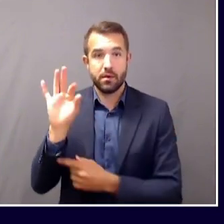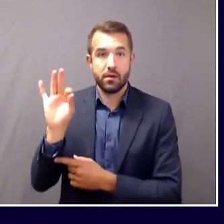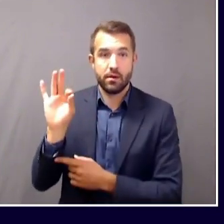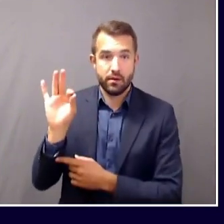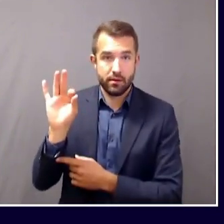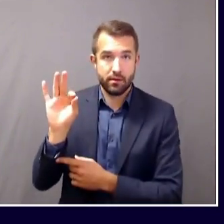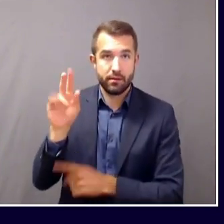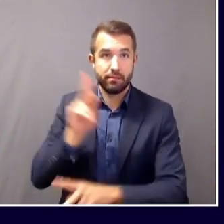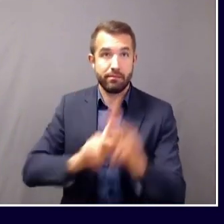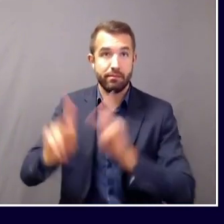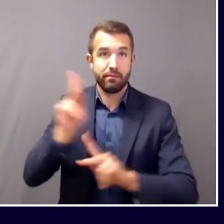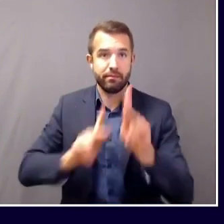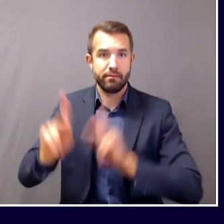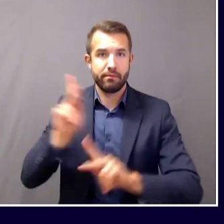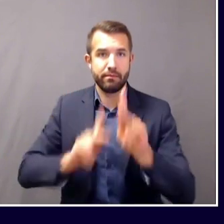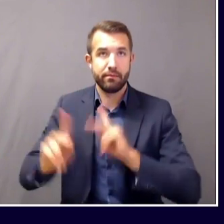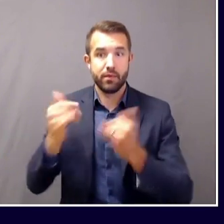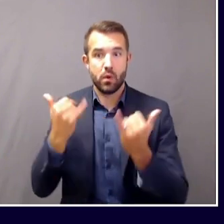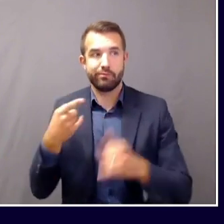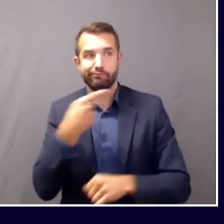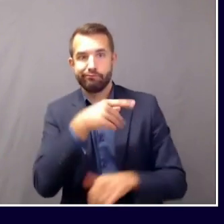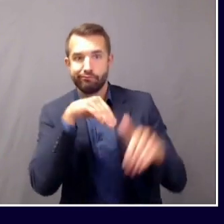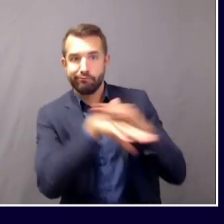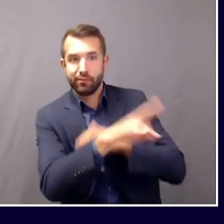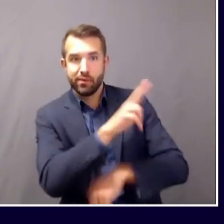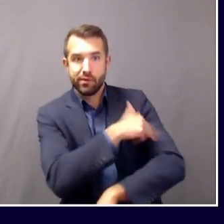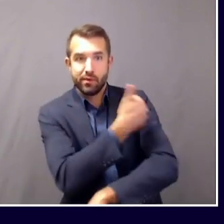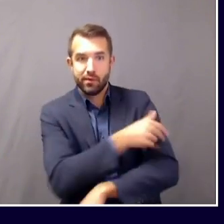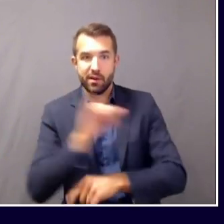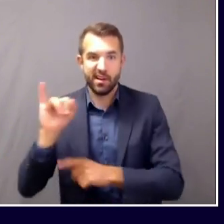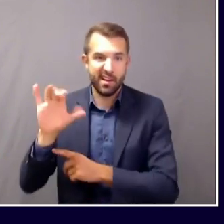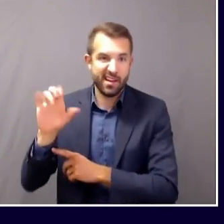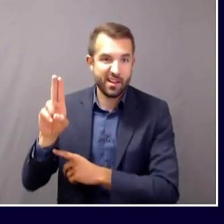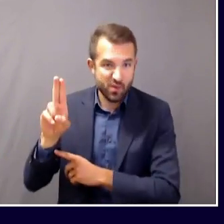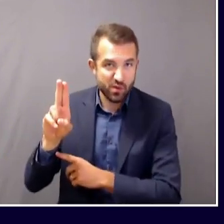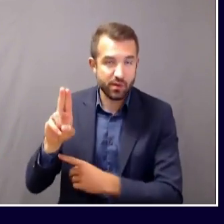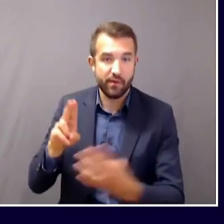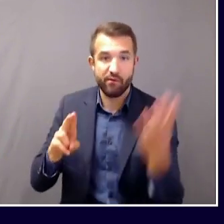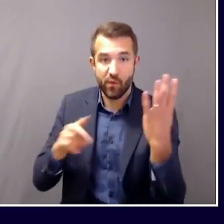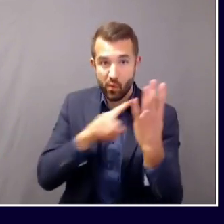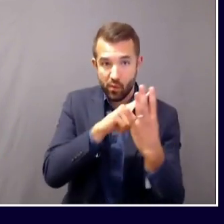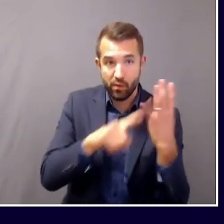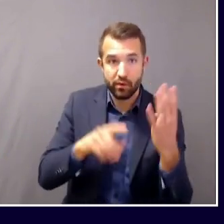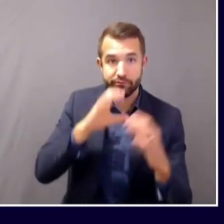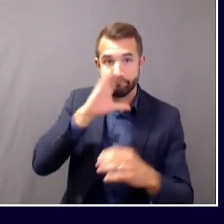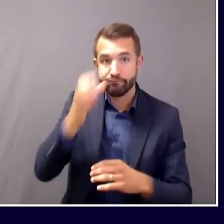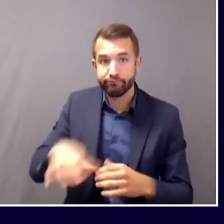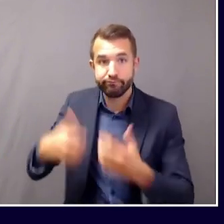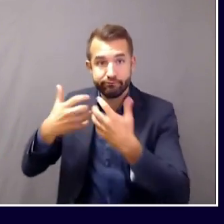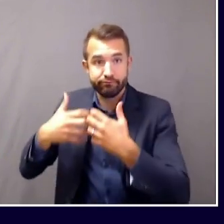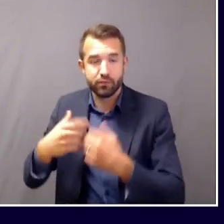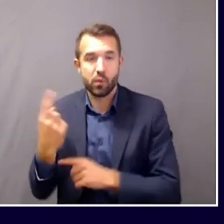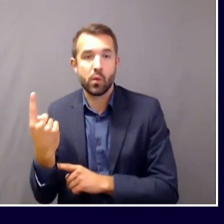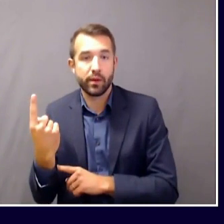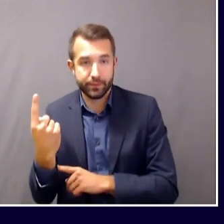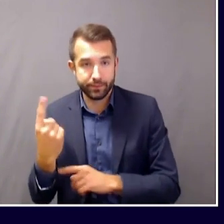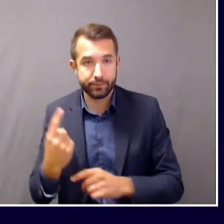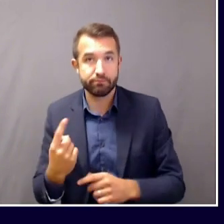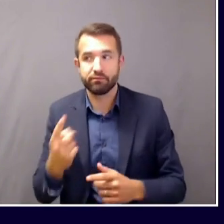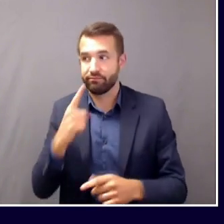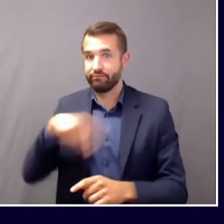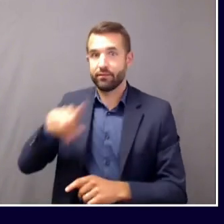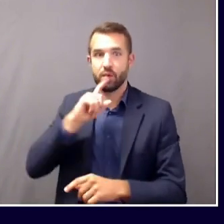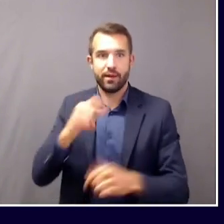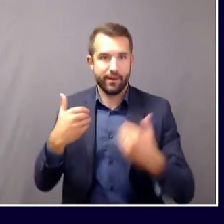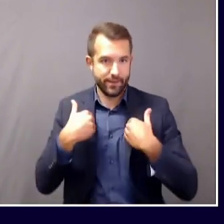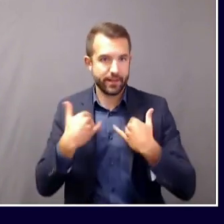hospital, 4 of whom are in the ICU and 1 of them on a ventilator with COVID-19. And since beginning